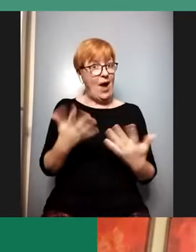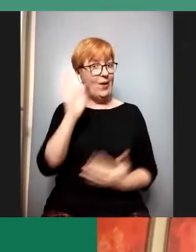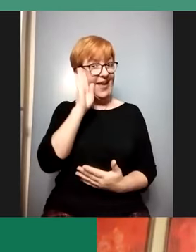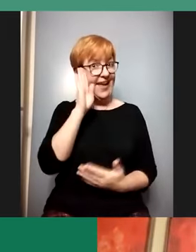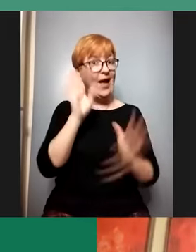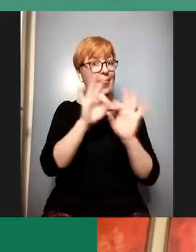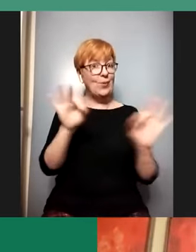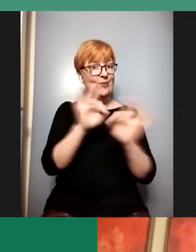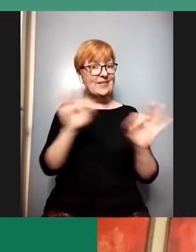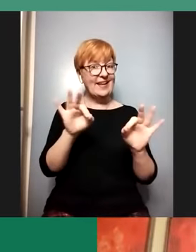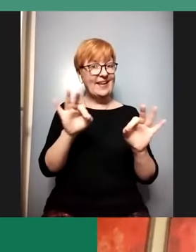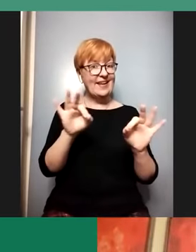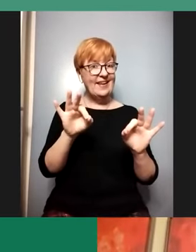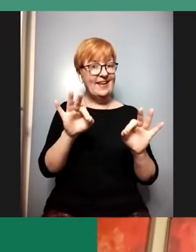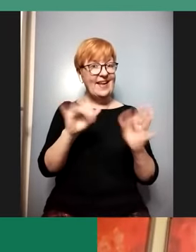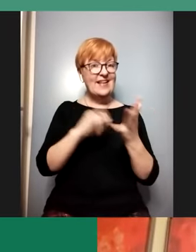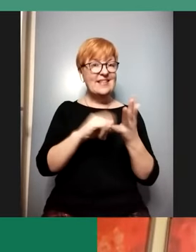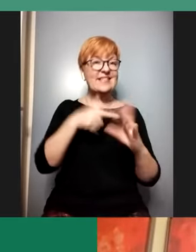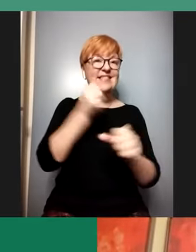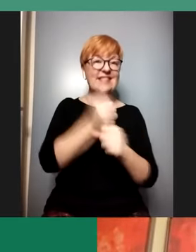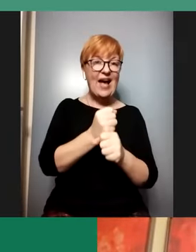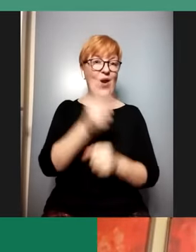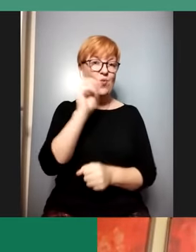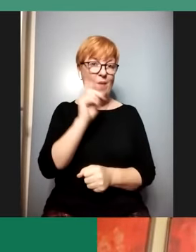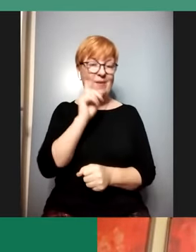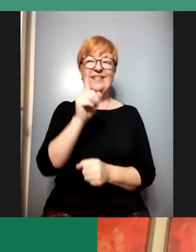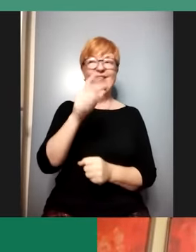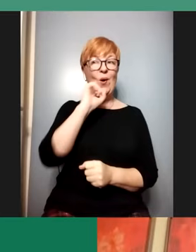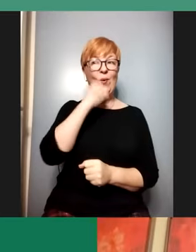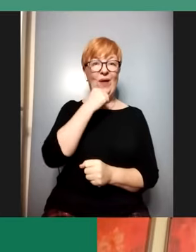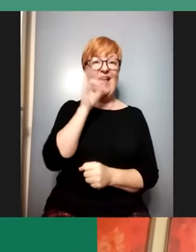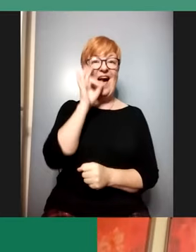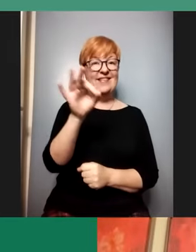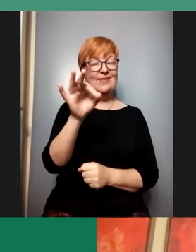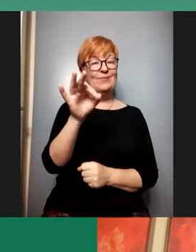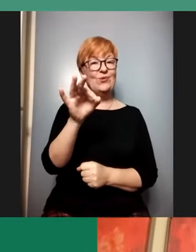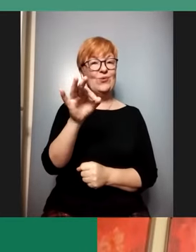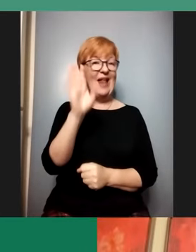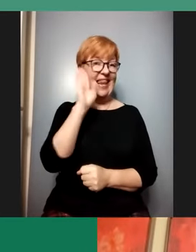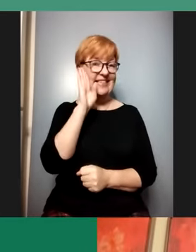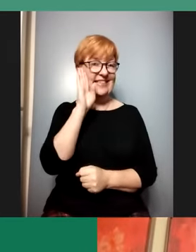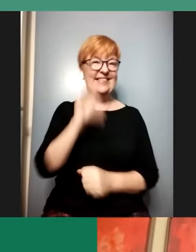play Flag Woman. So I'm gonna get the up team to play it if they can. Great. My DJs.